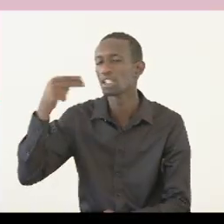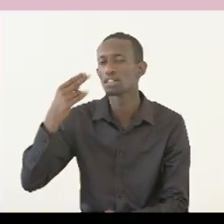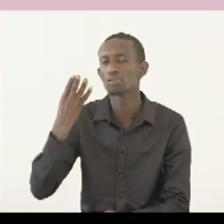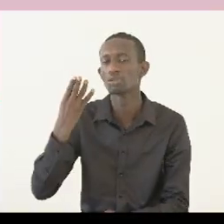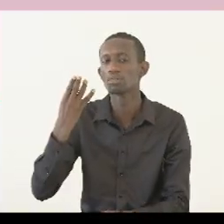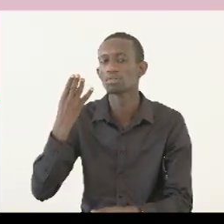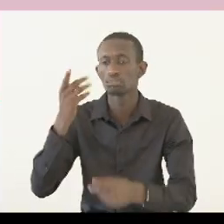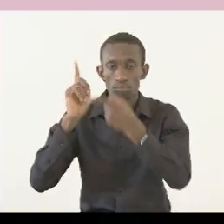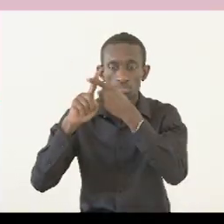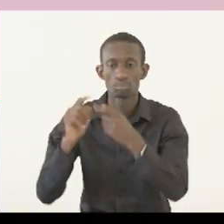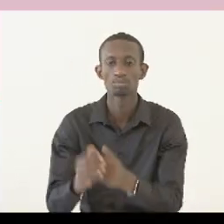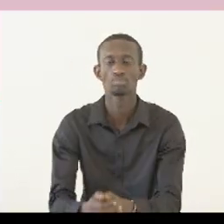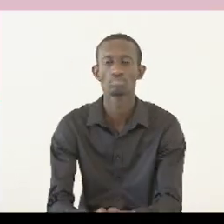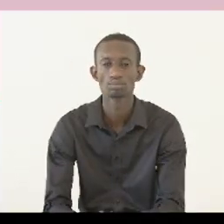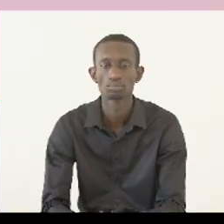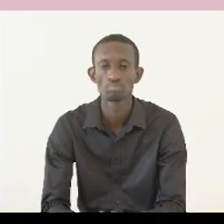positive.